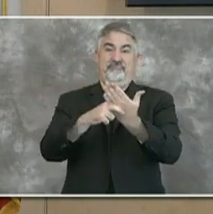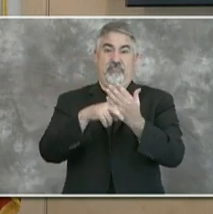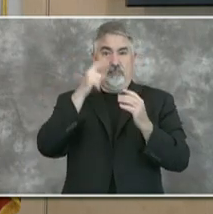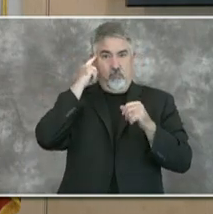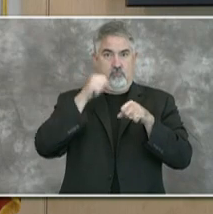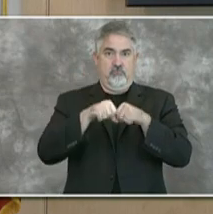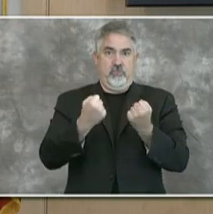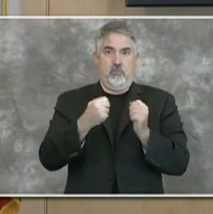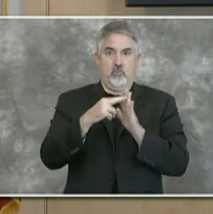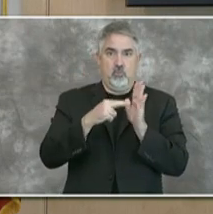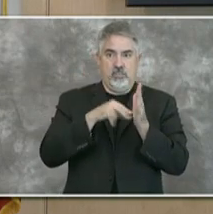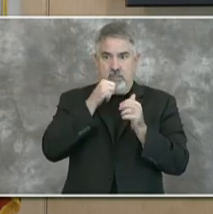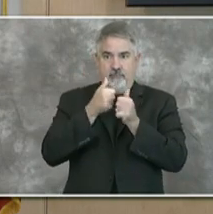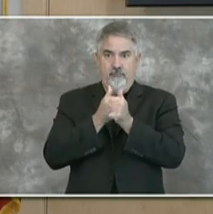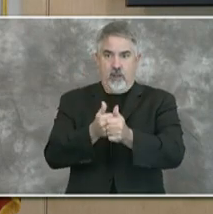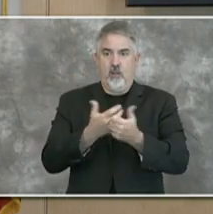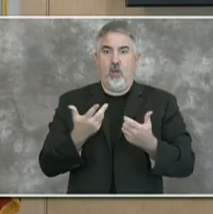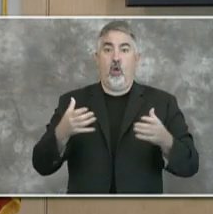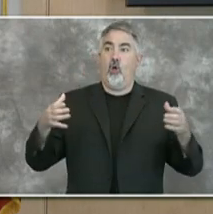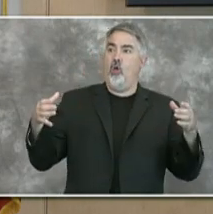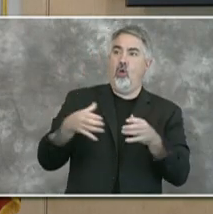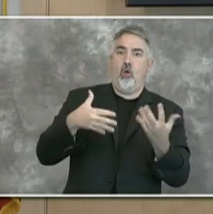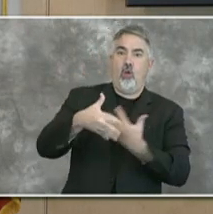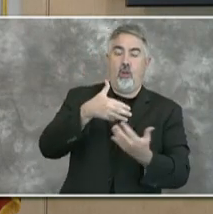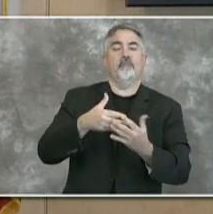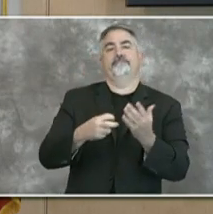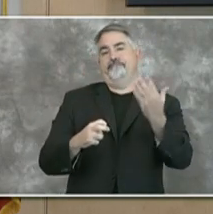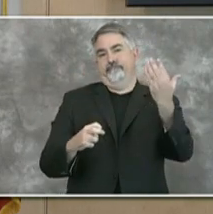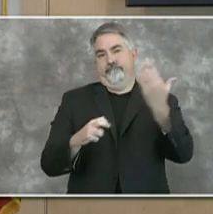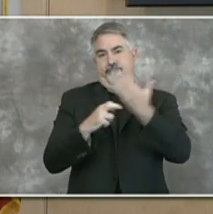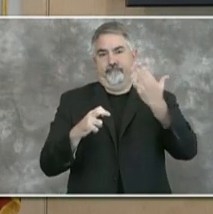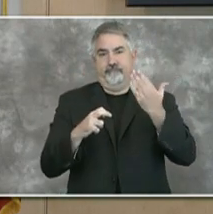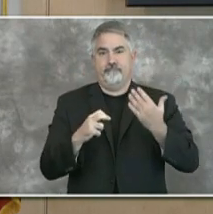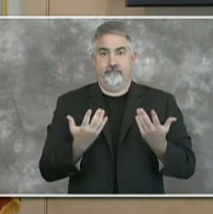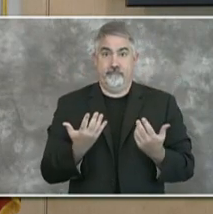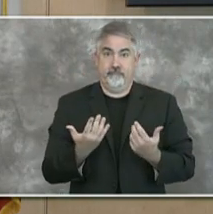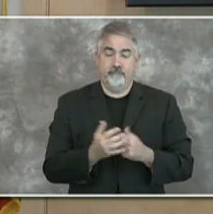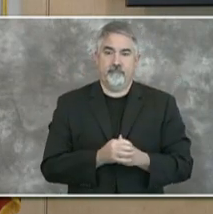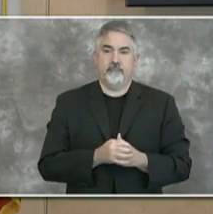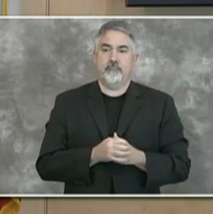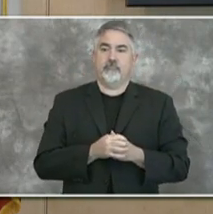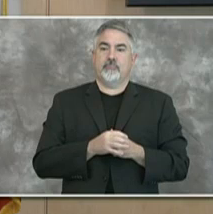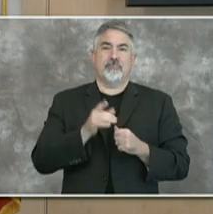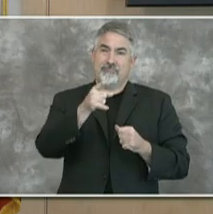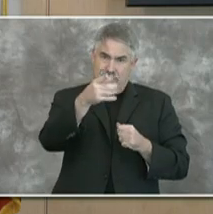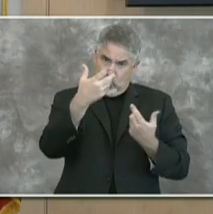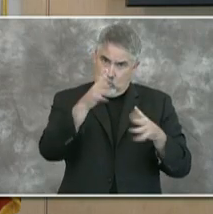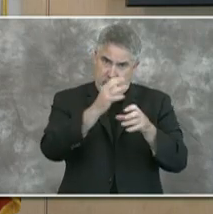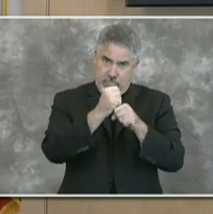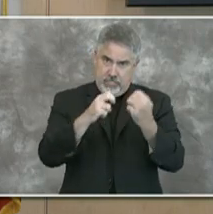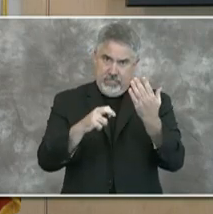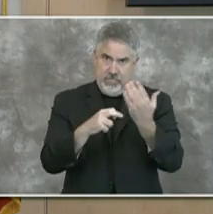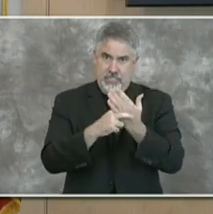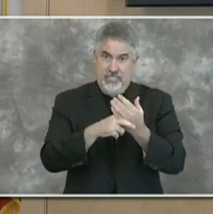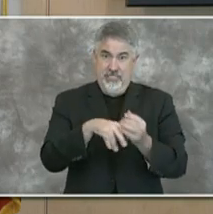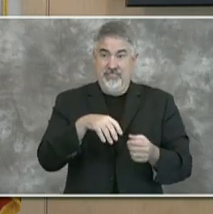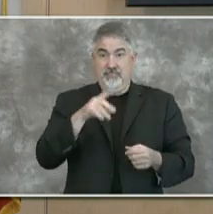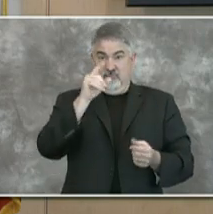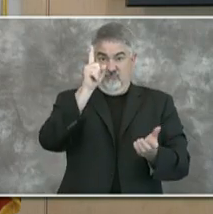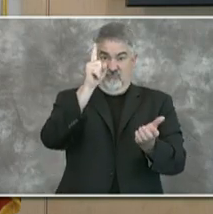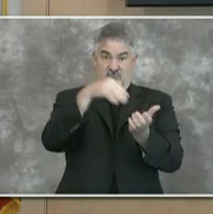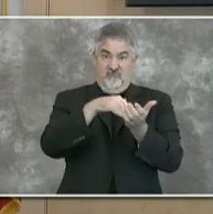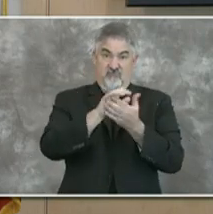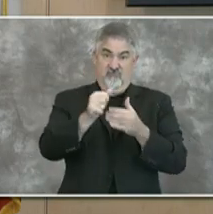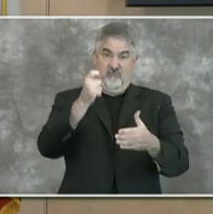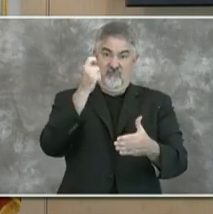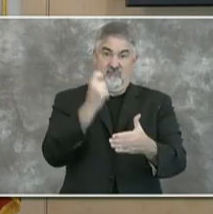to prohibit public gatherings. You don't want to get one of these citations. They come with a $1,000 fine